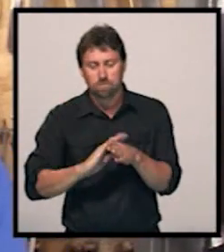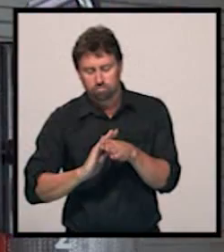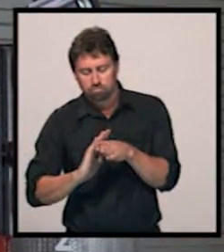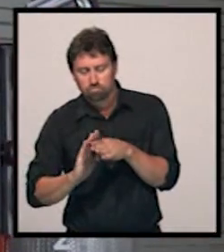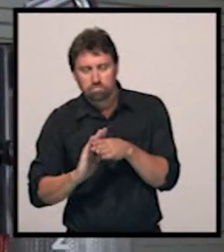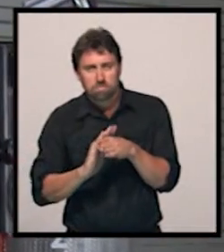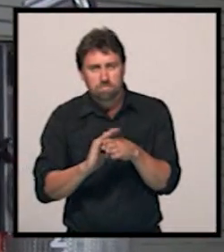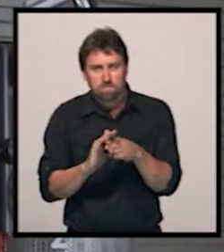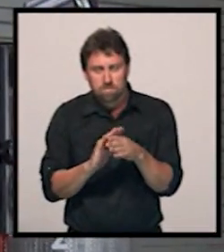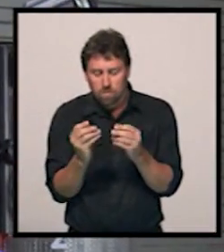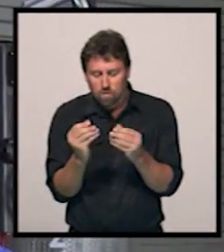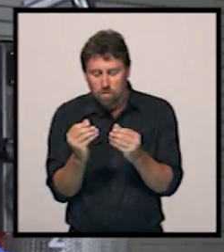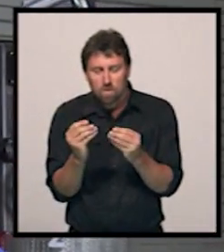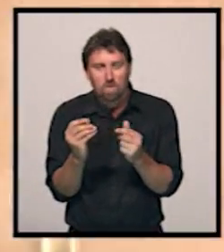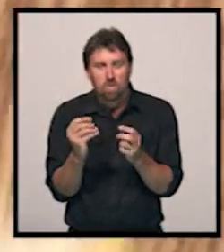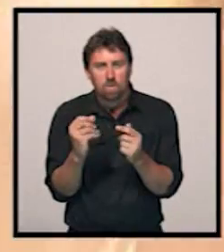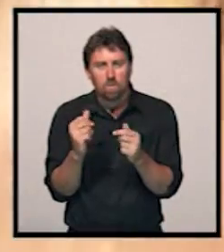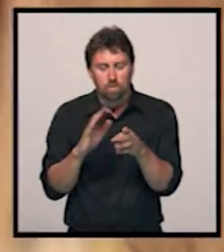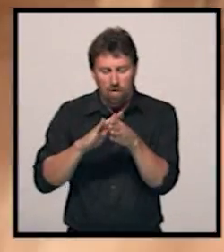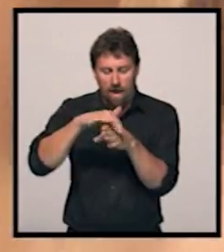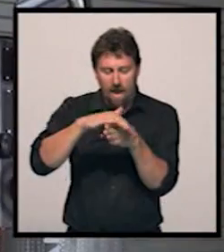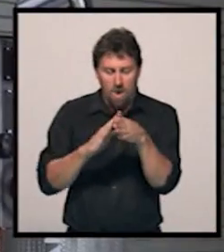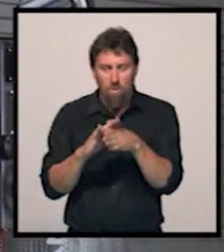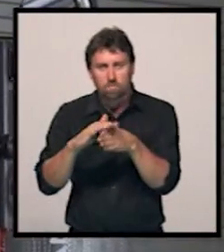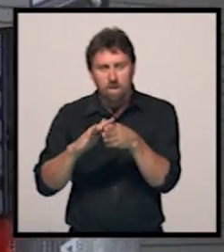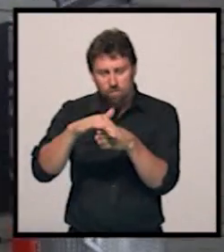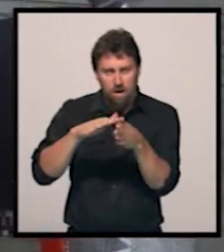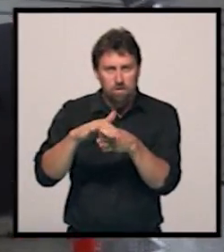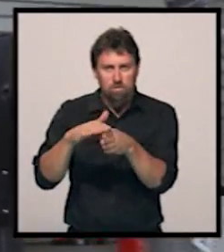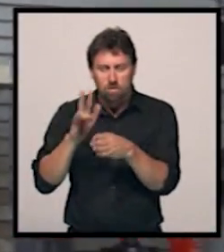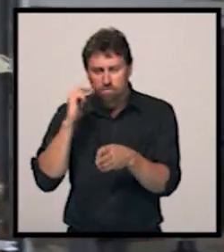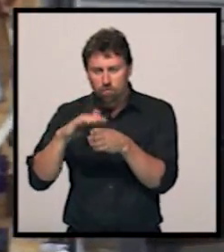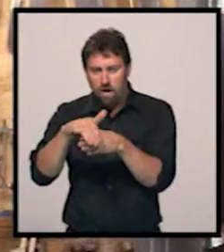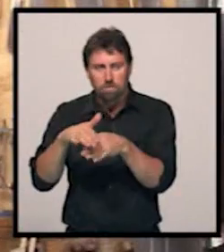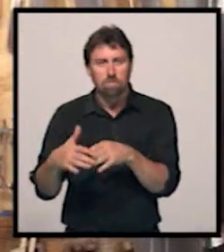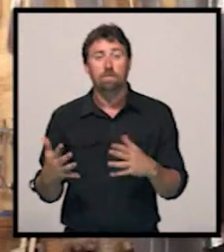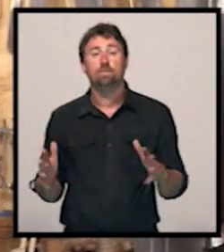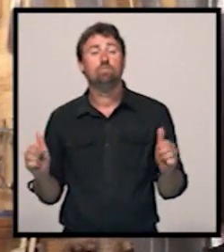and just gently round it all over until finally